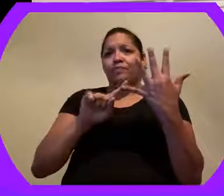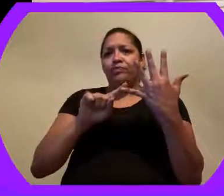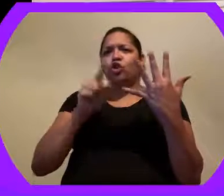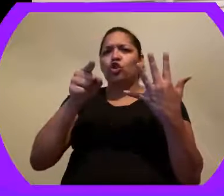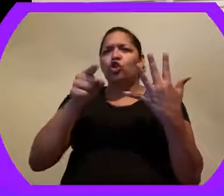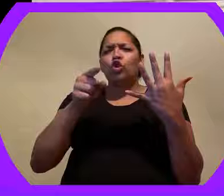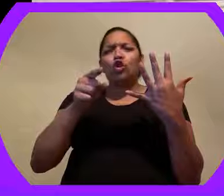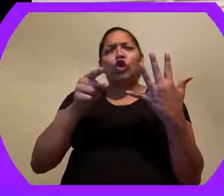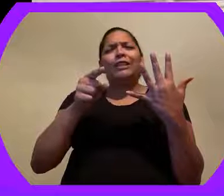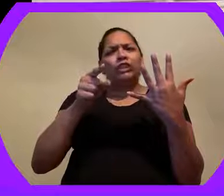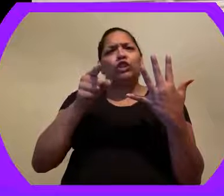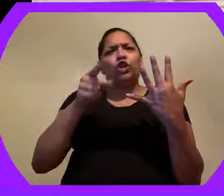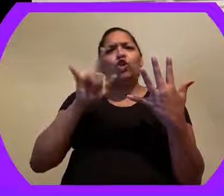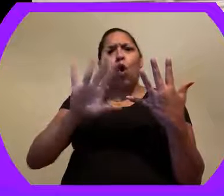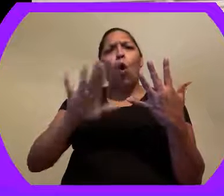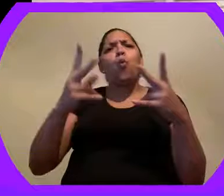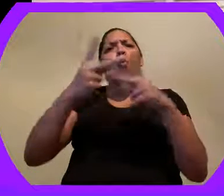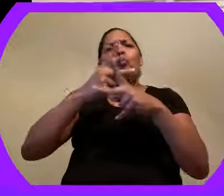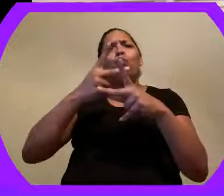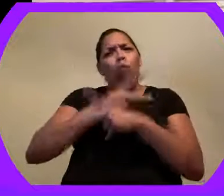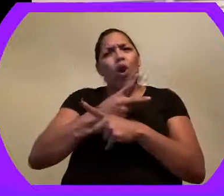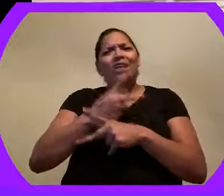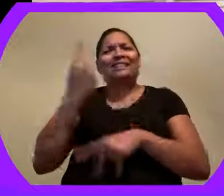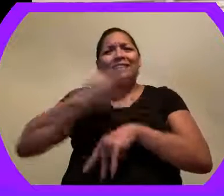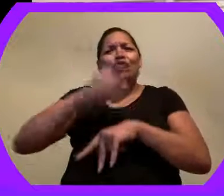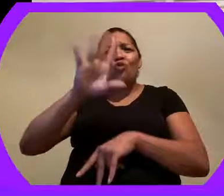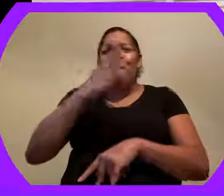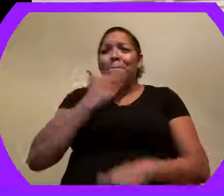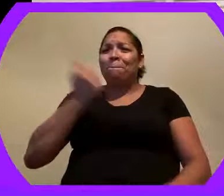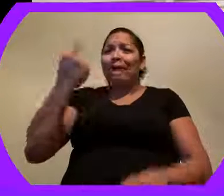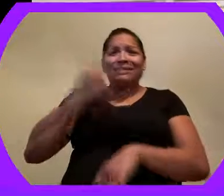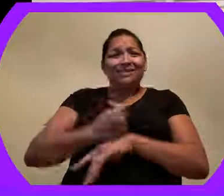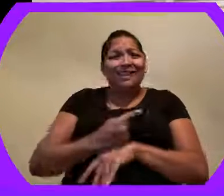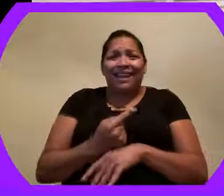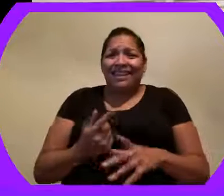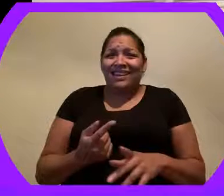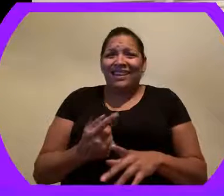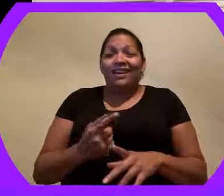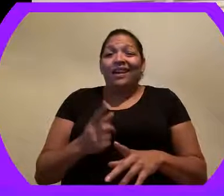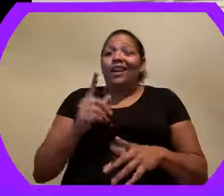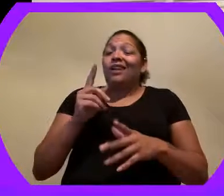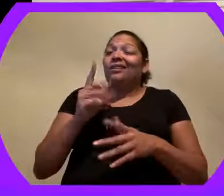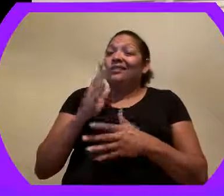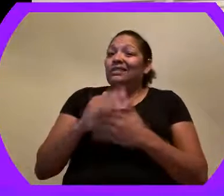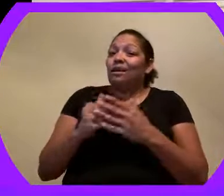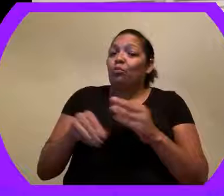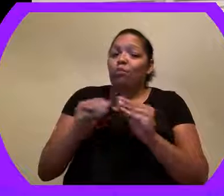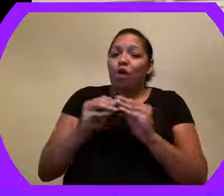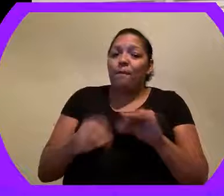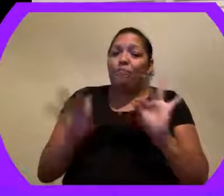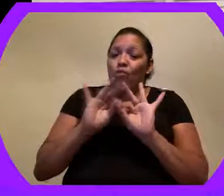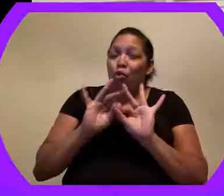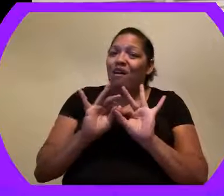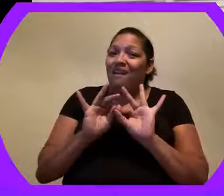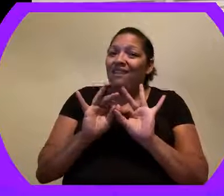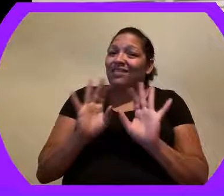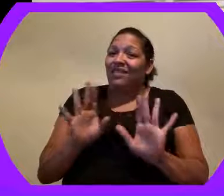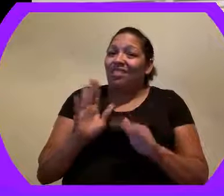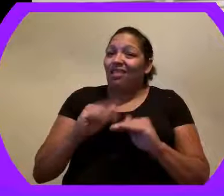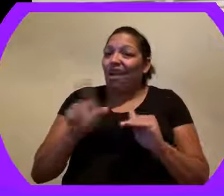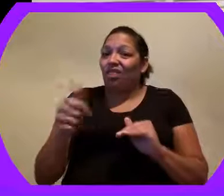Yeah. On your worst day and on your best day. These 2 words are some of the most important ones I've ever